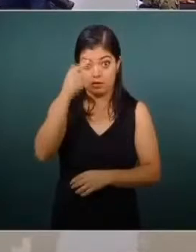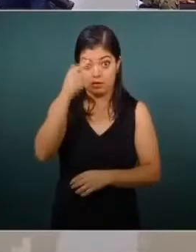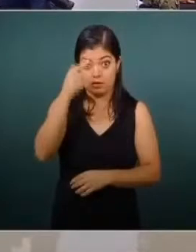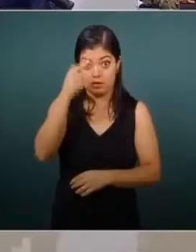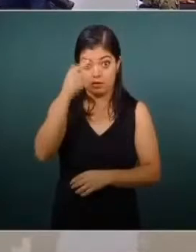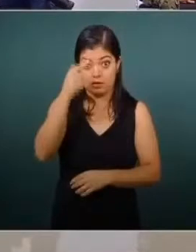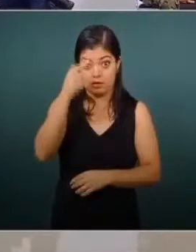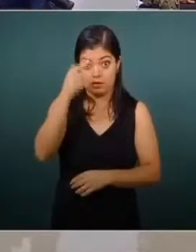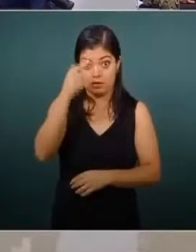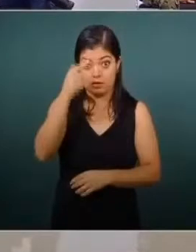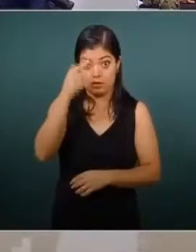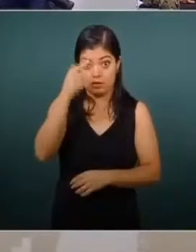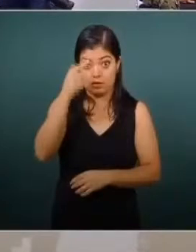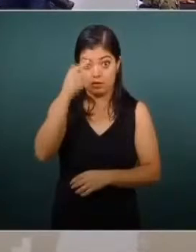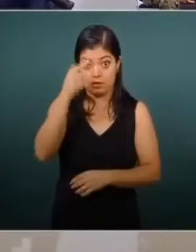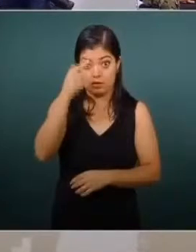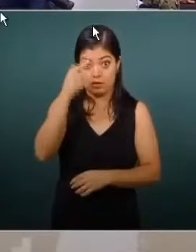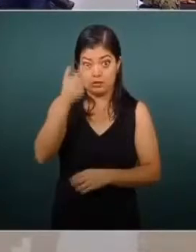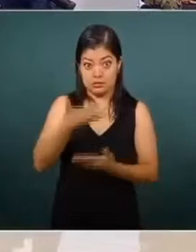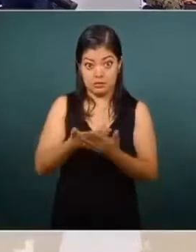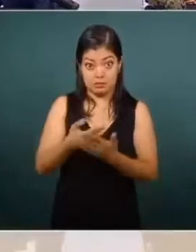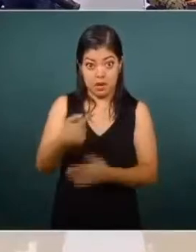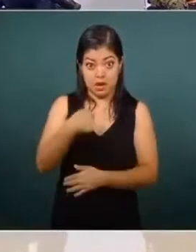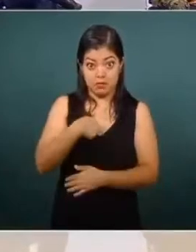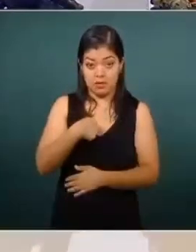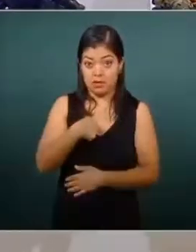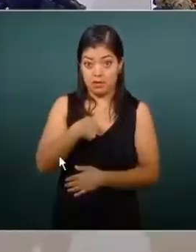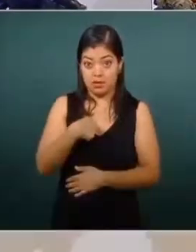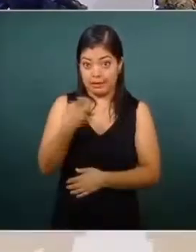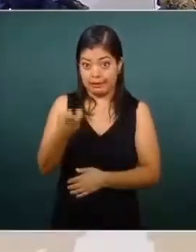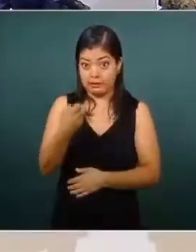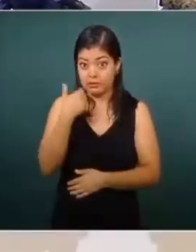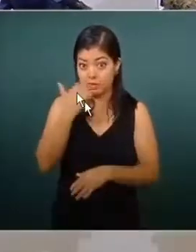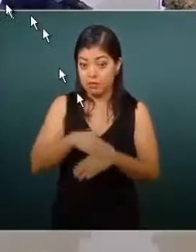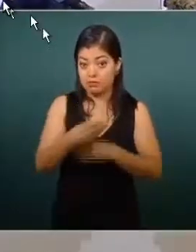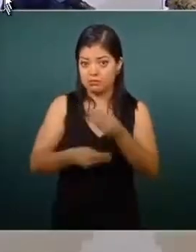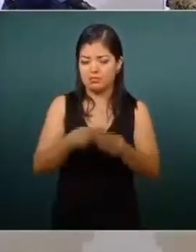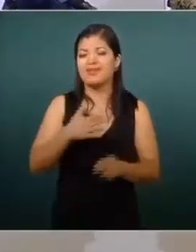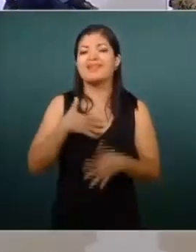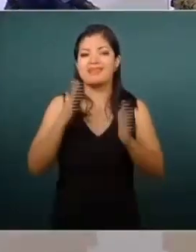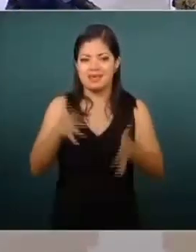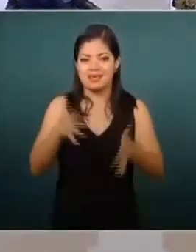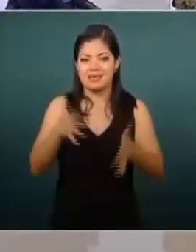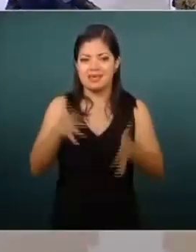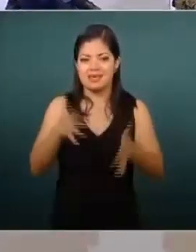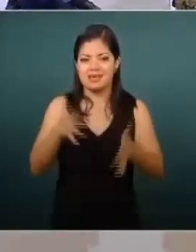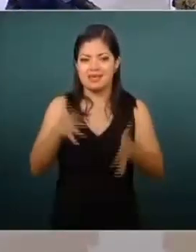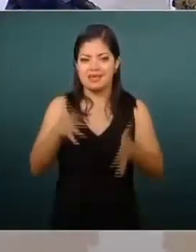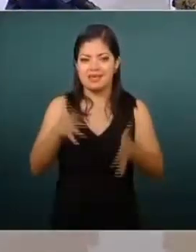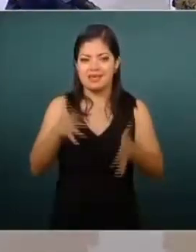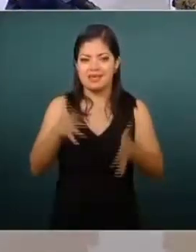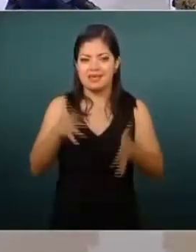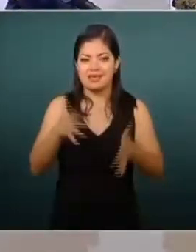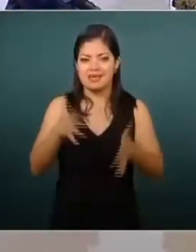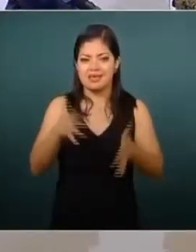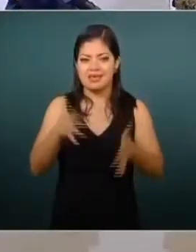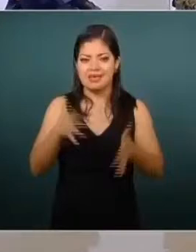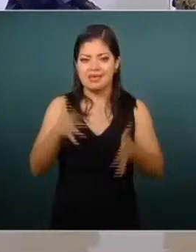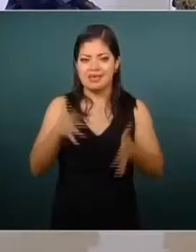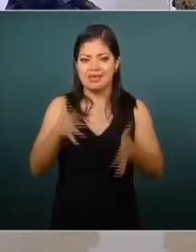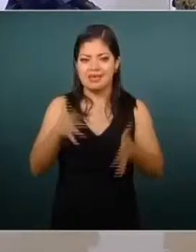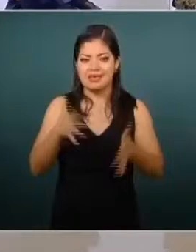was ballsy. I got to say that. Ya lo expliqué al inicio de mi discurso. And Jesús Maldonado